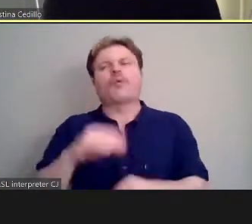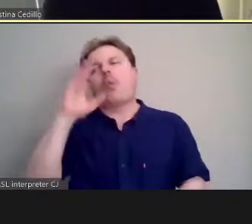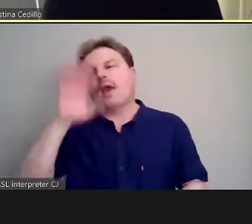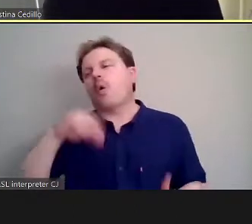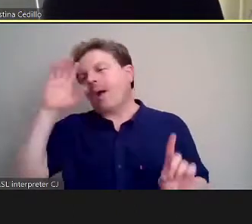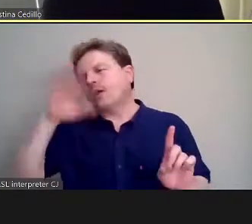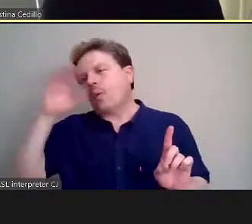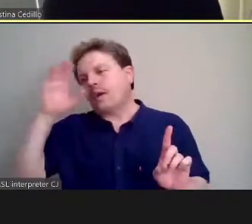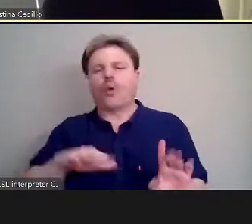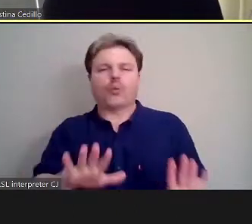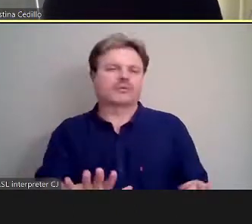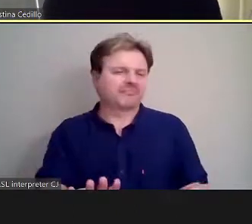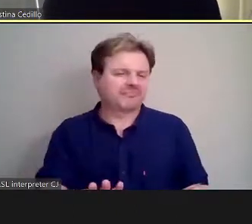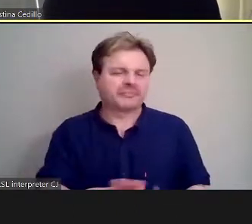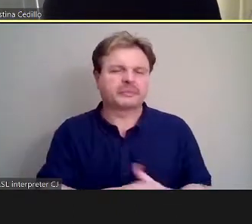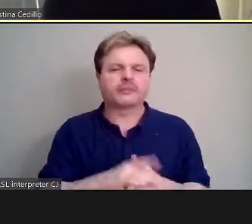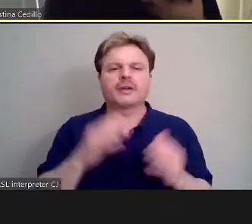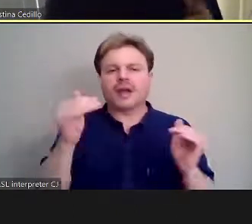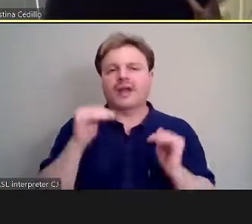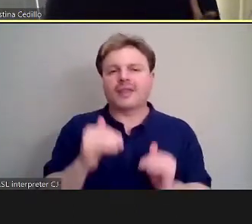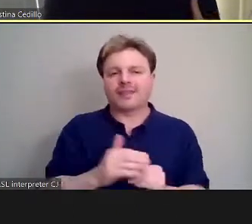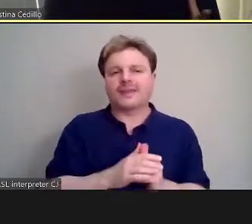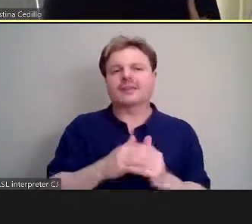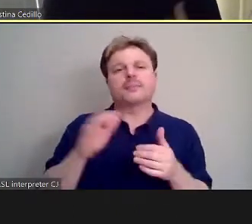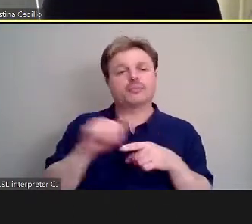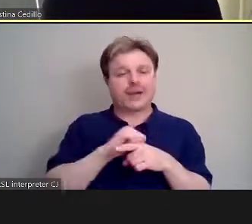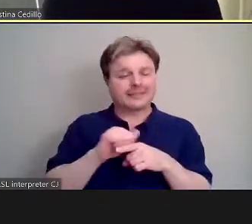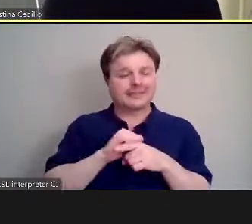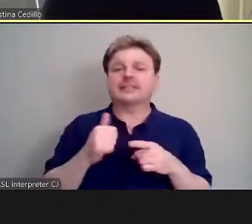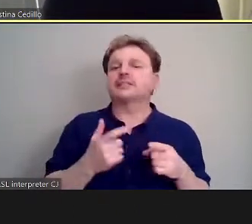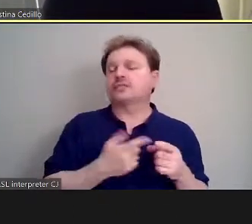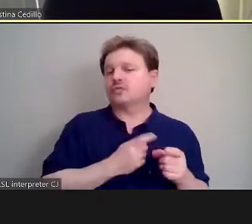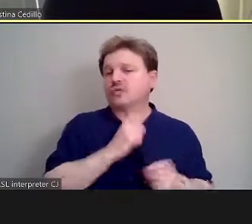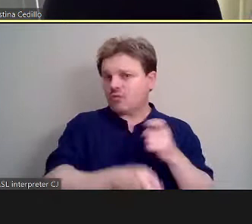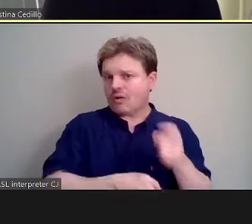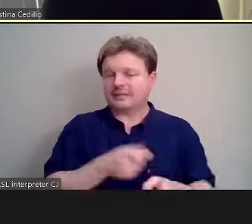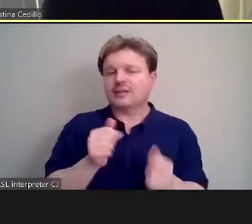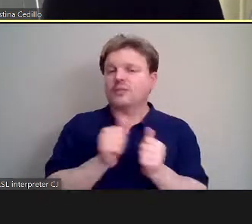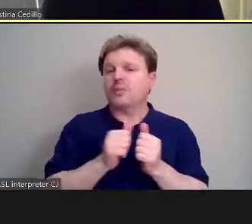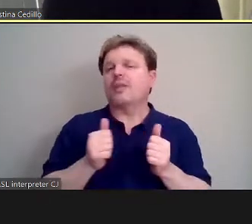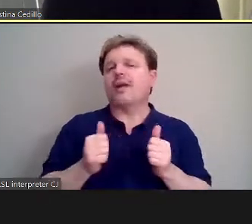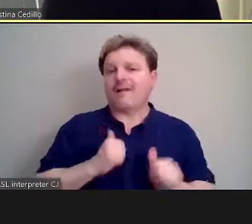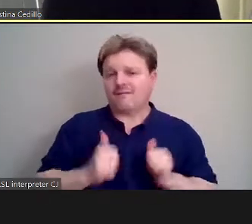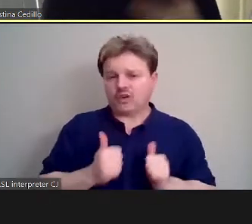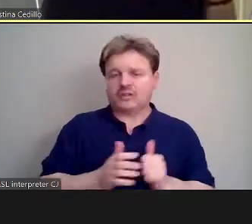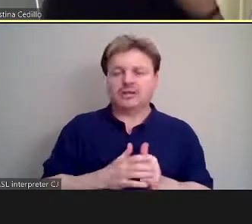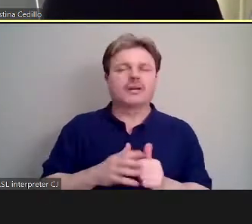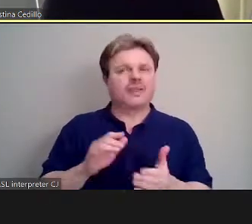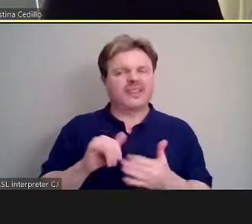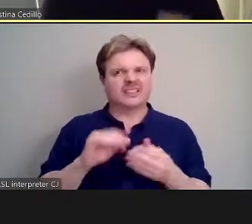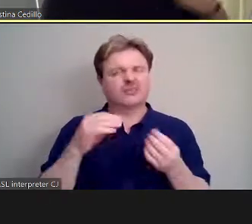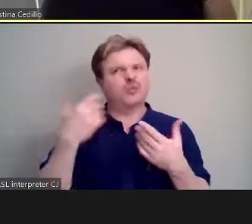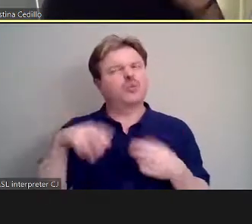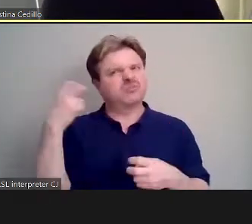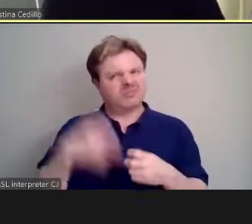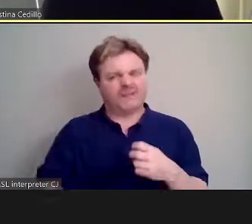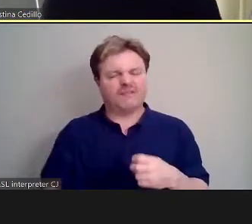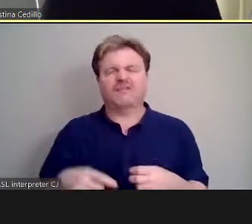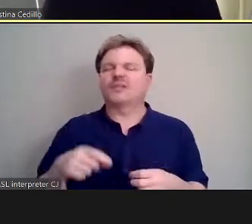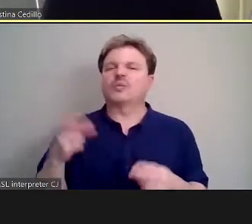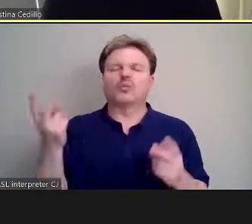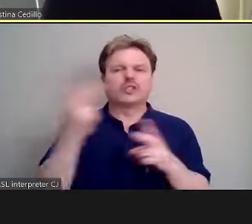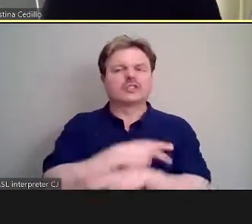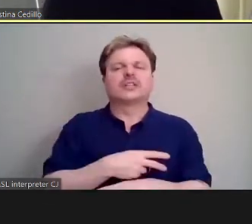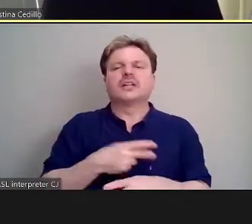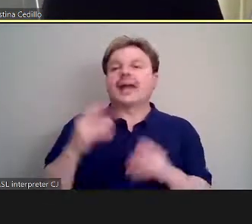generosity with effort. And I think this is probably the most difficult, because as teachers, as consultants, we want to